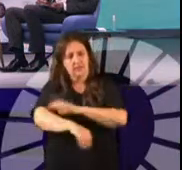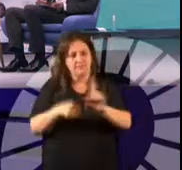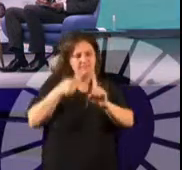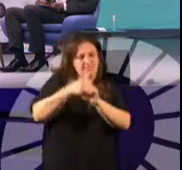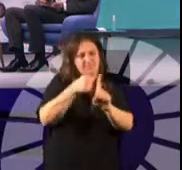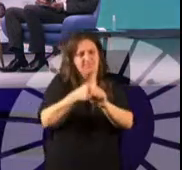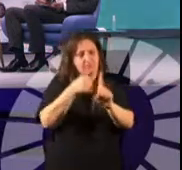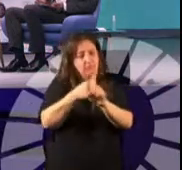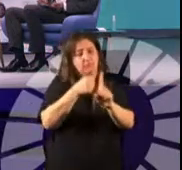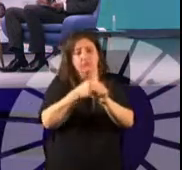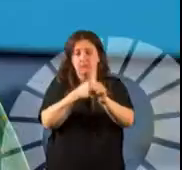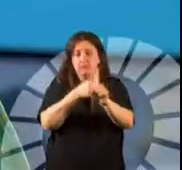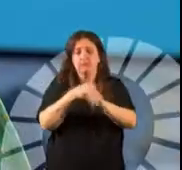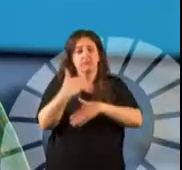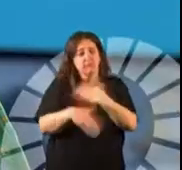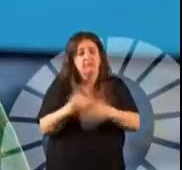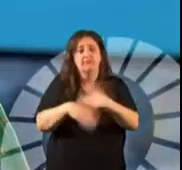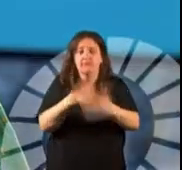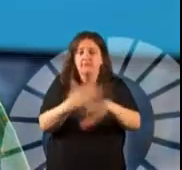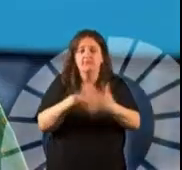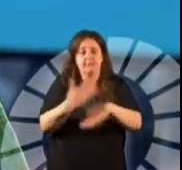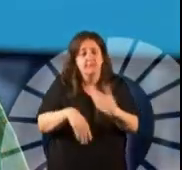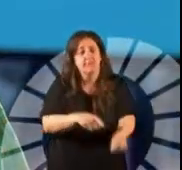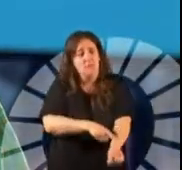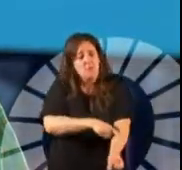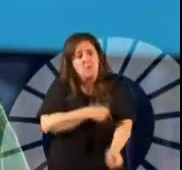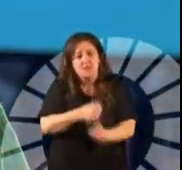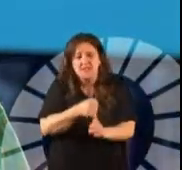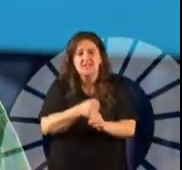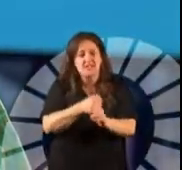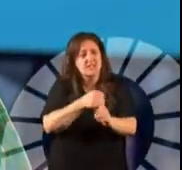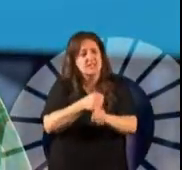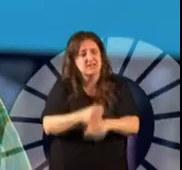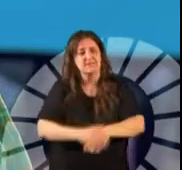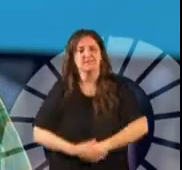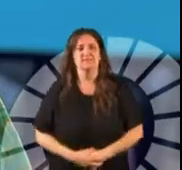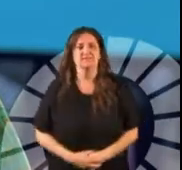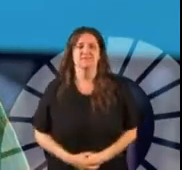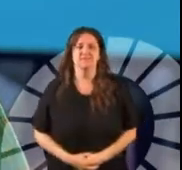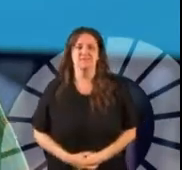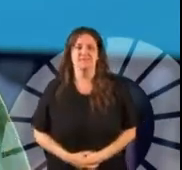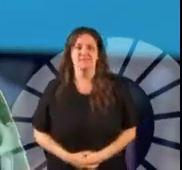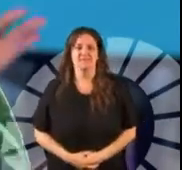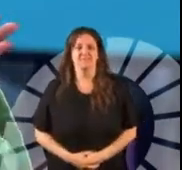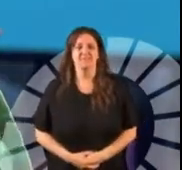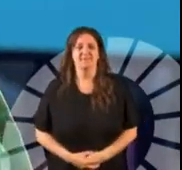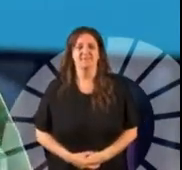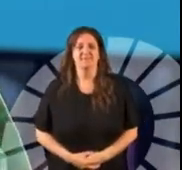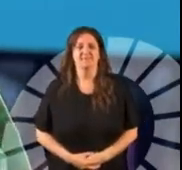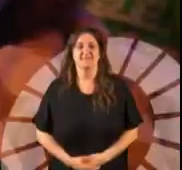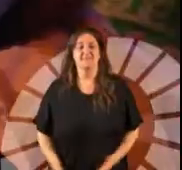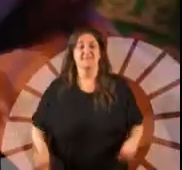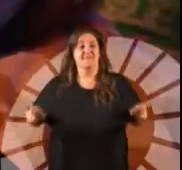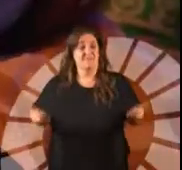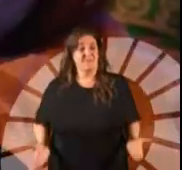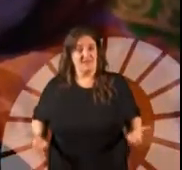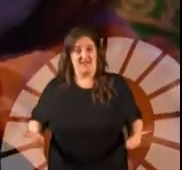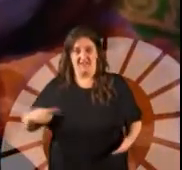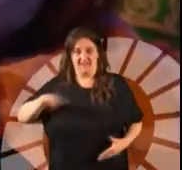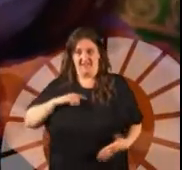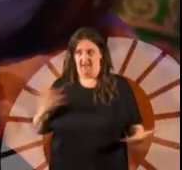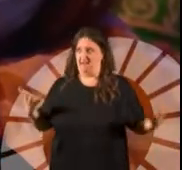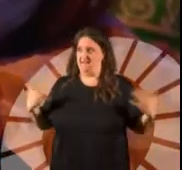doing today is to take a step forward. We are extending the number of people